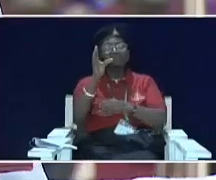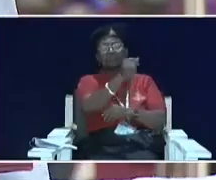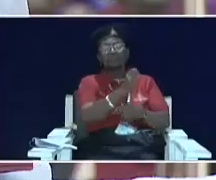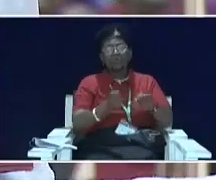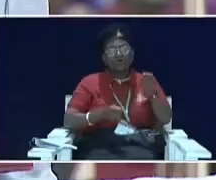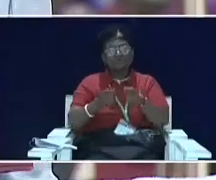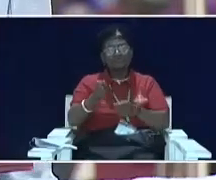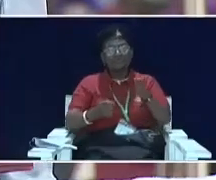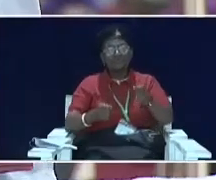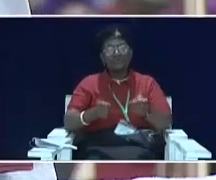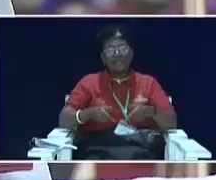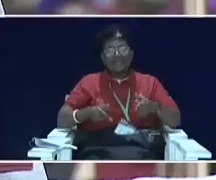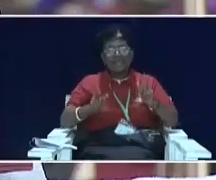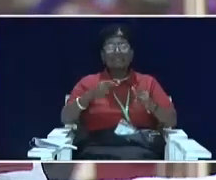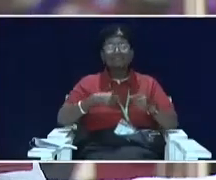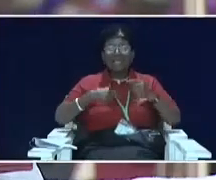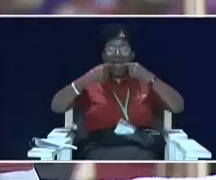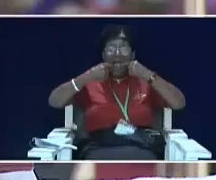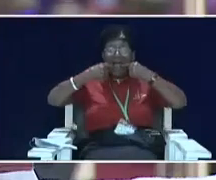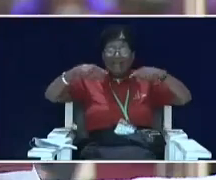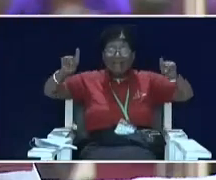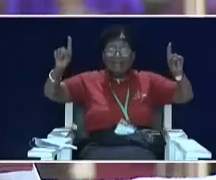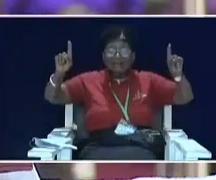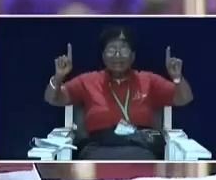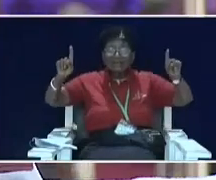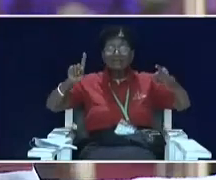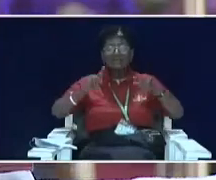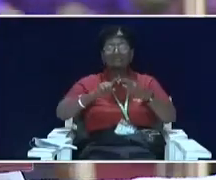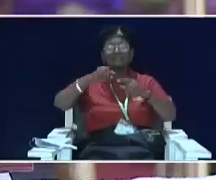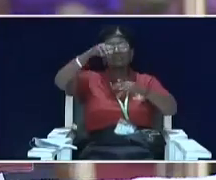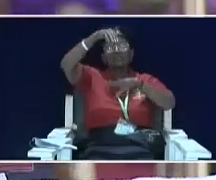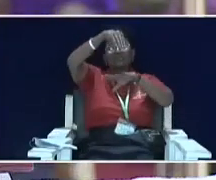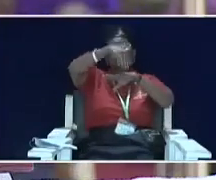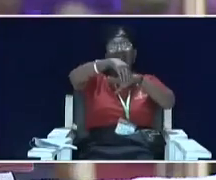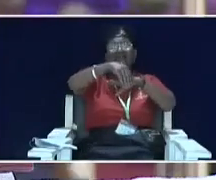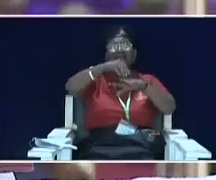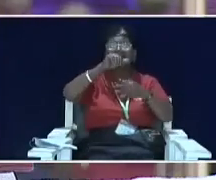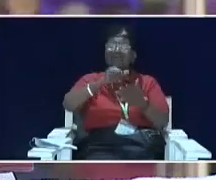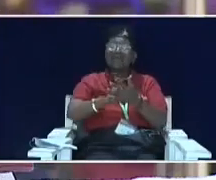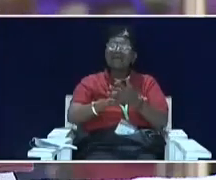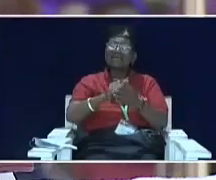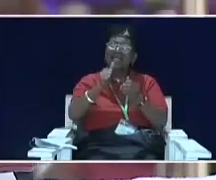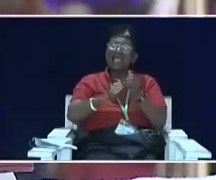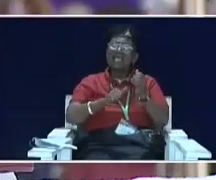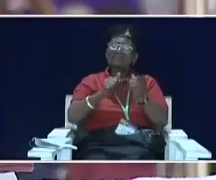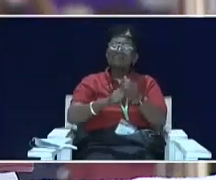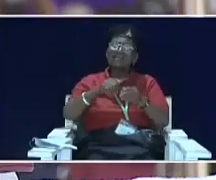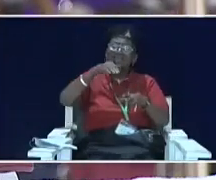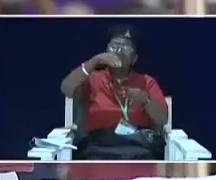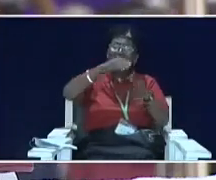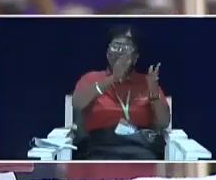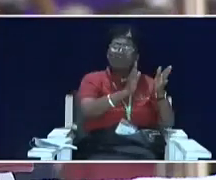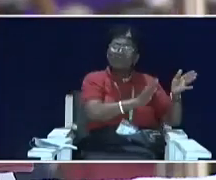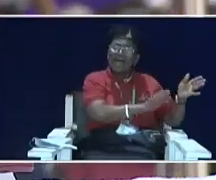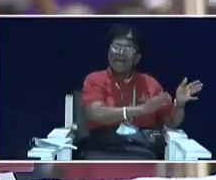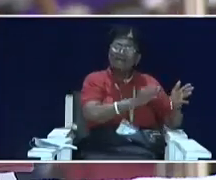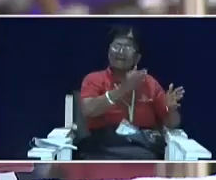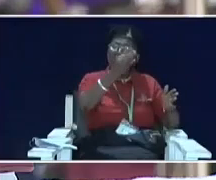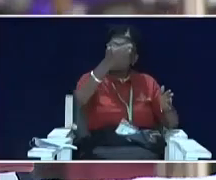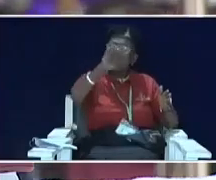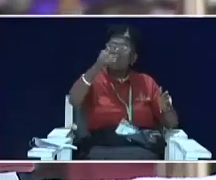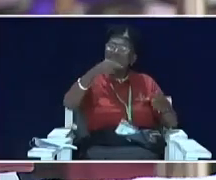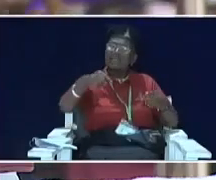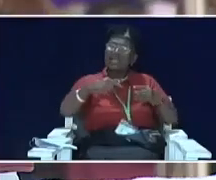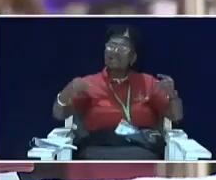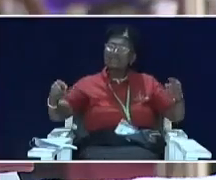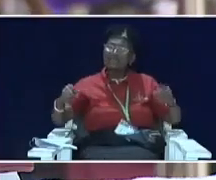Let me decree tonight that every plan of the enemy to cause you